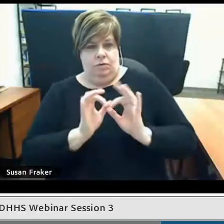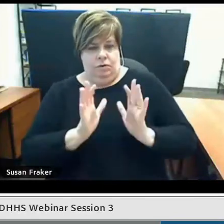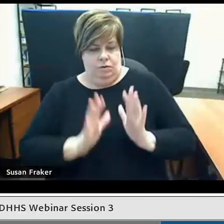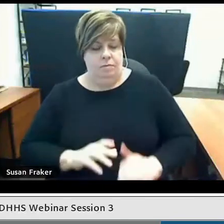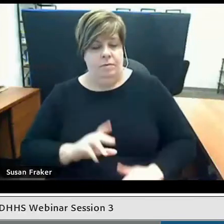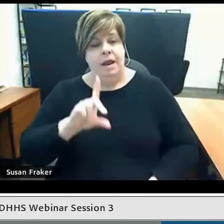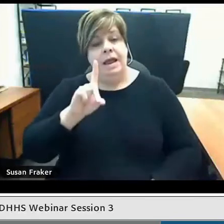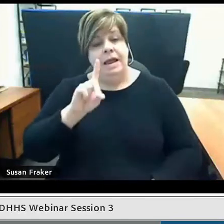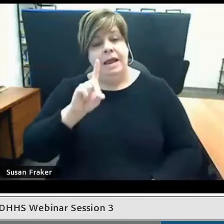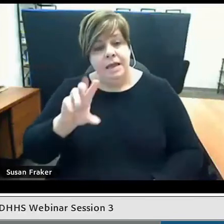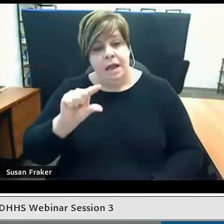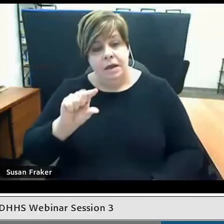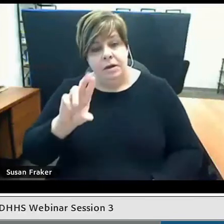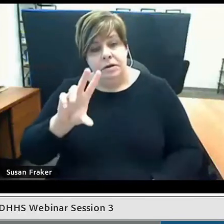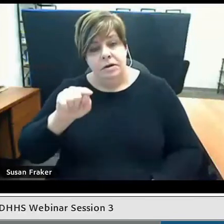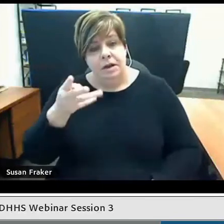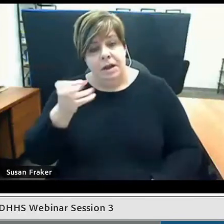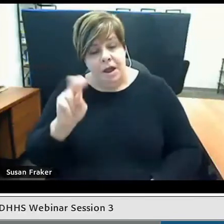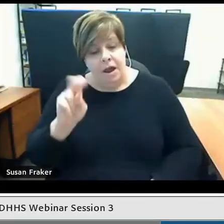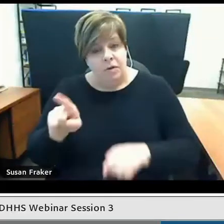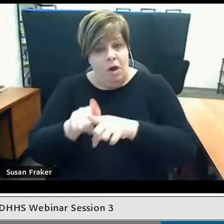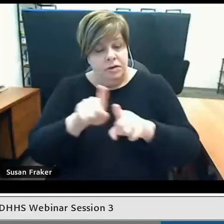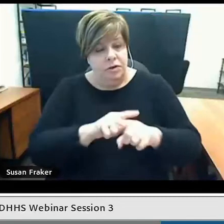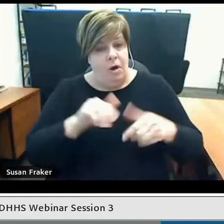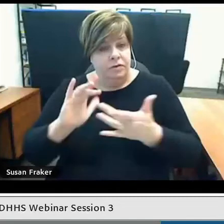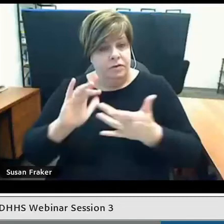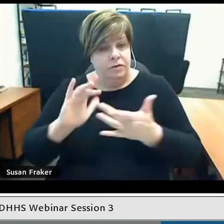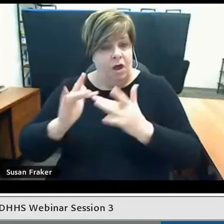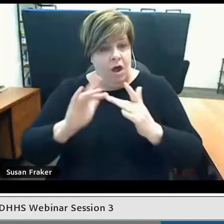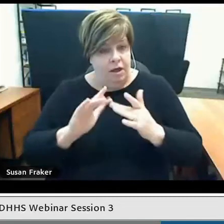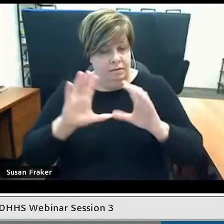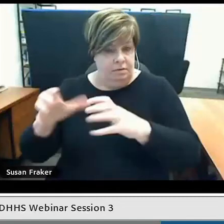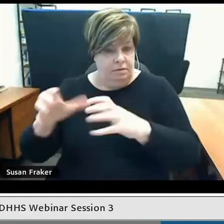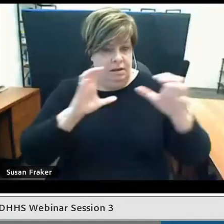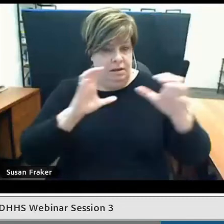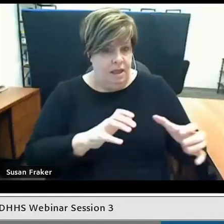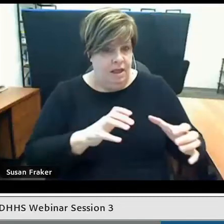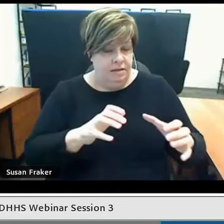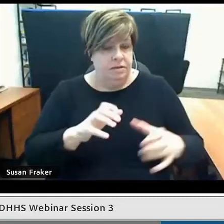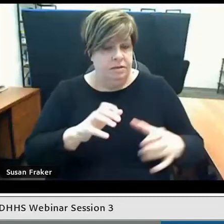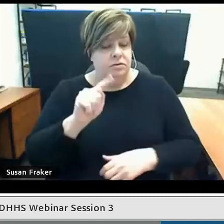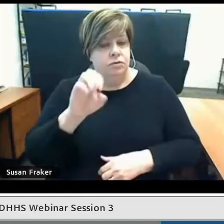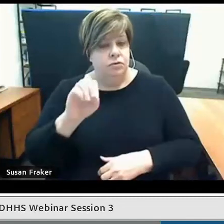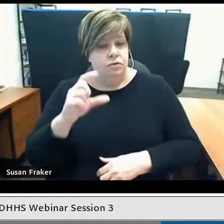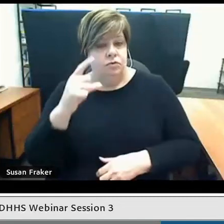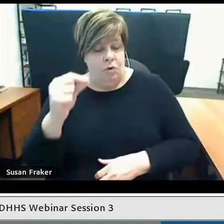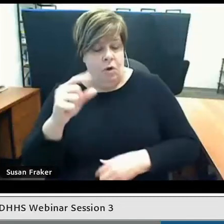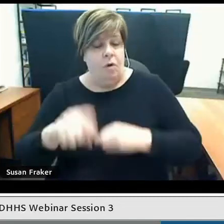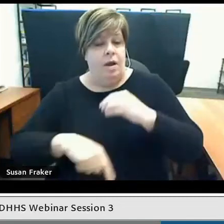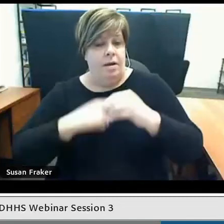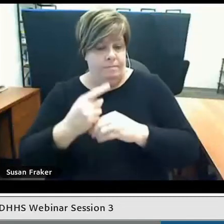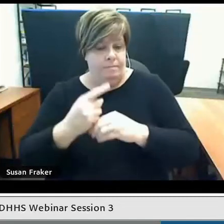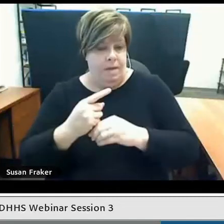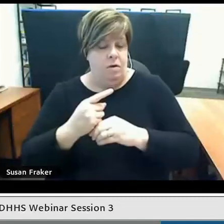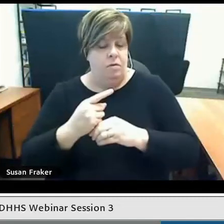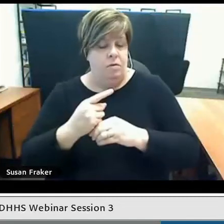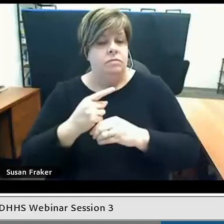Guthman also offers online classes to go regarding substance abuse in the deaf community, and the Cady